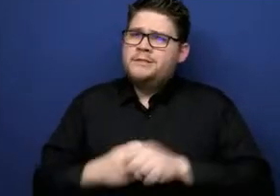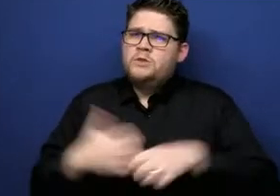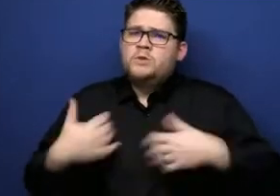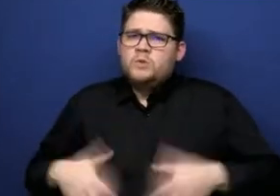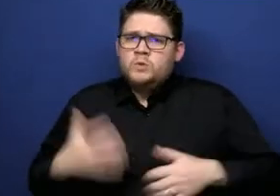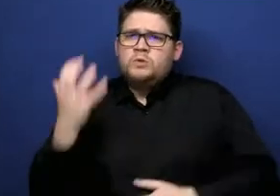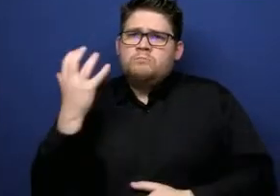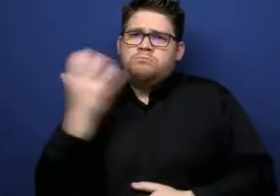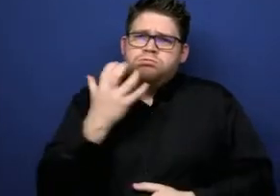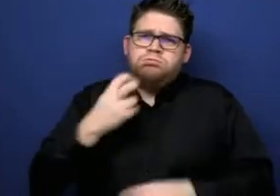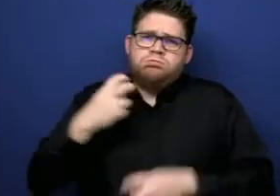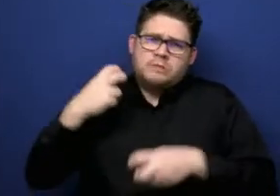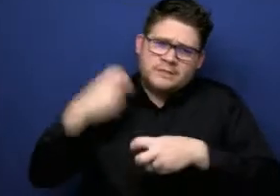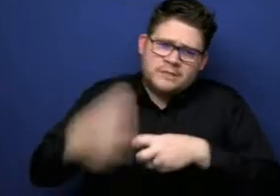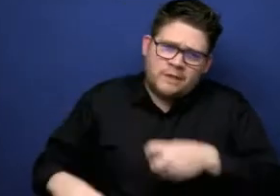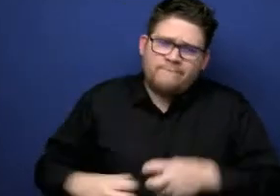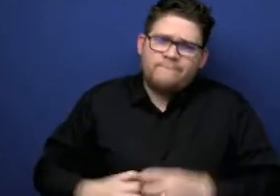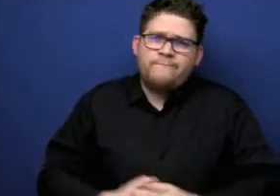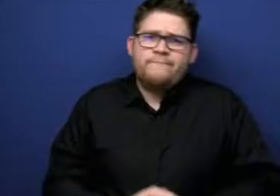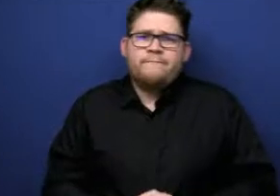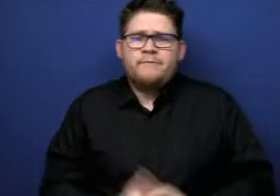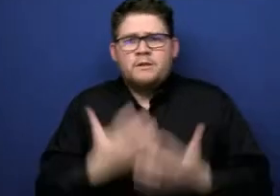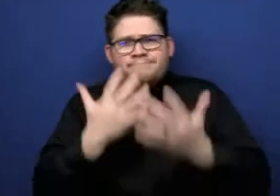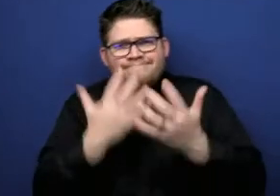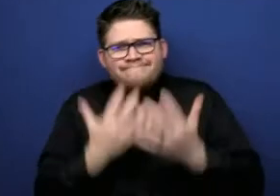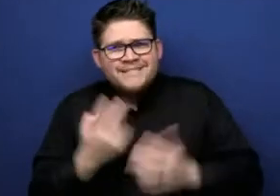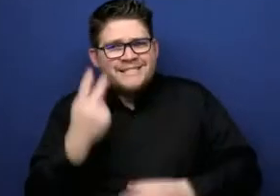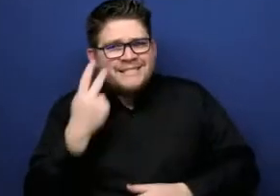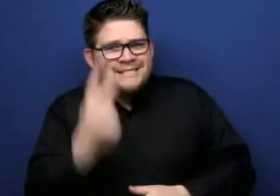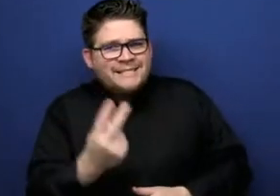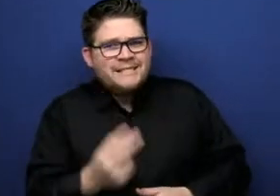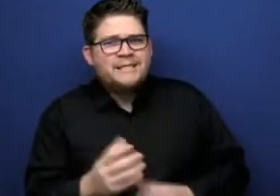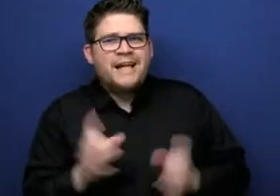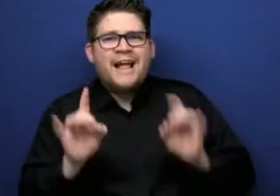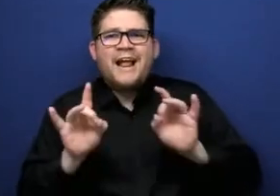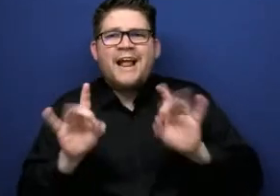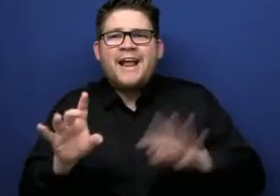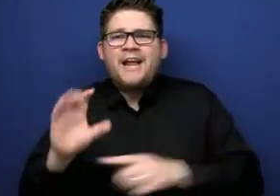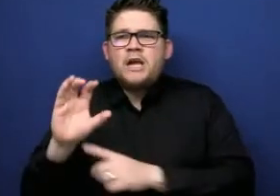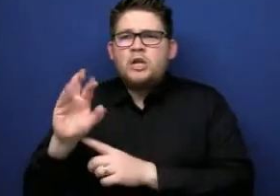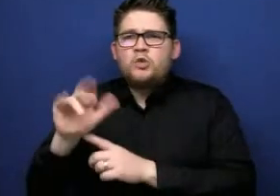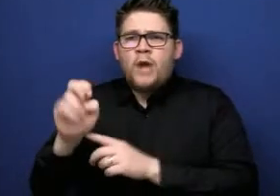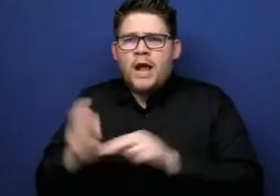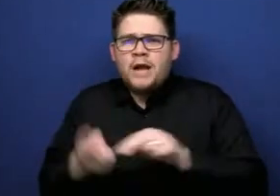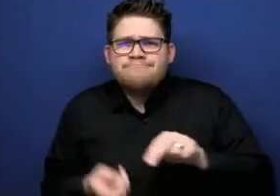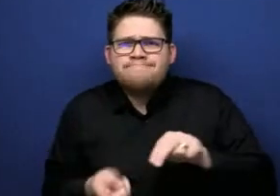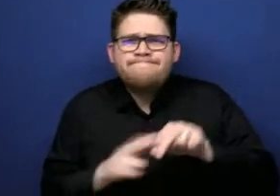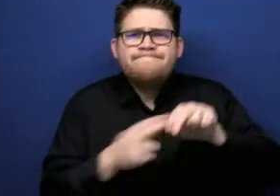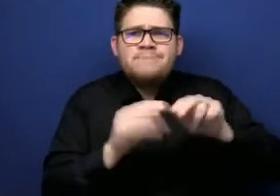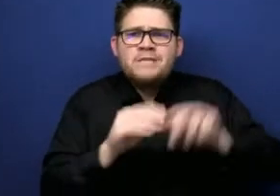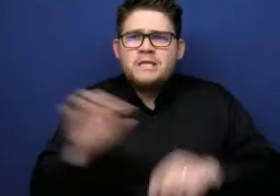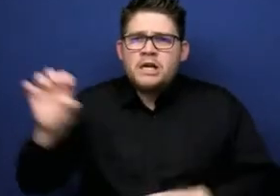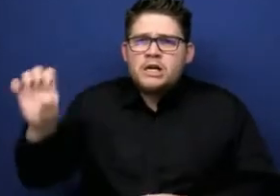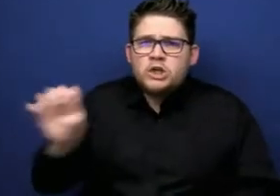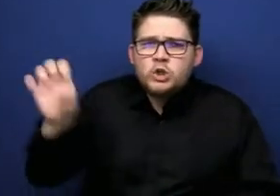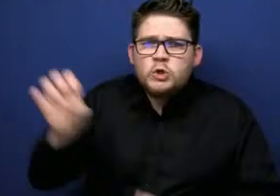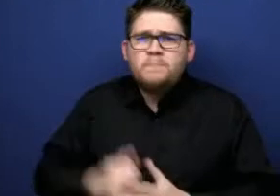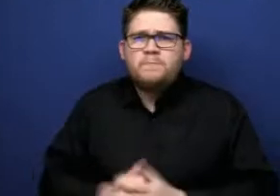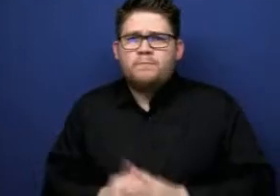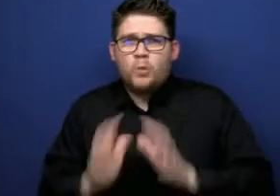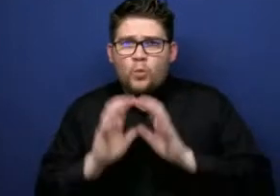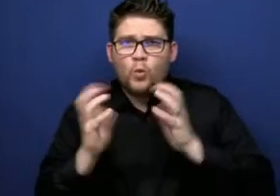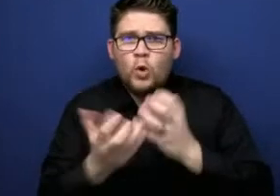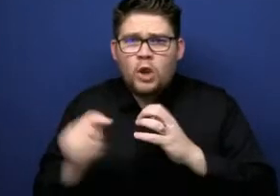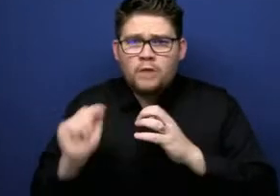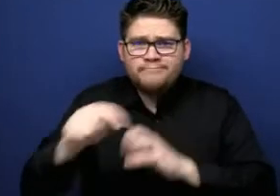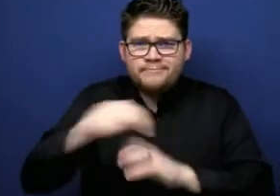hate crimes are on the rise in North America and Europe. Right here in Vancouver, we have an increase of 97%